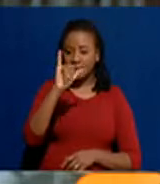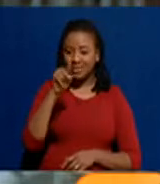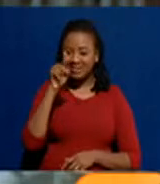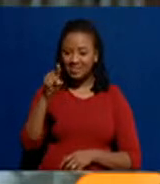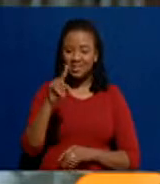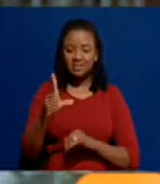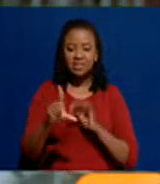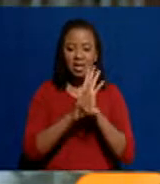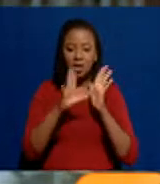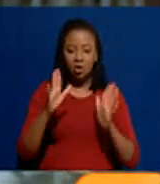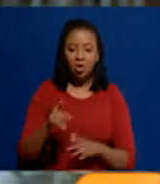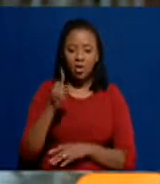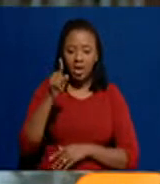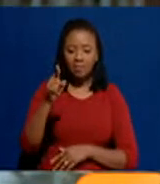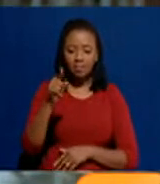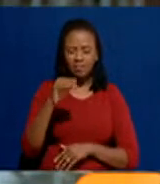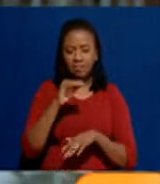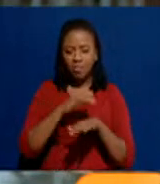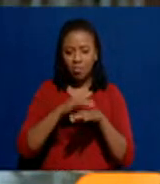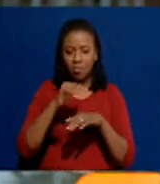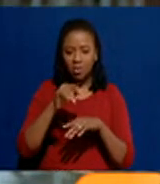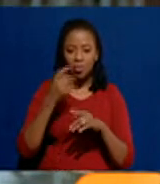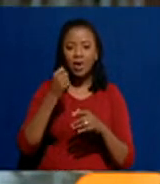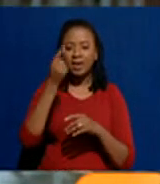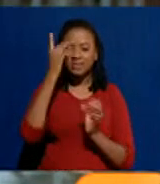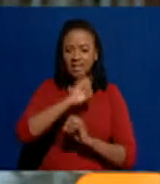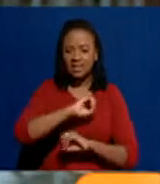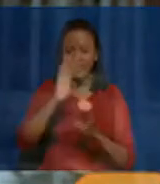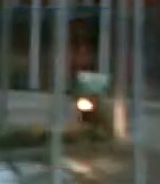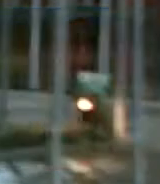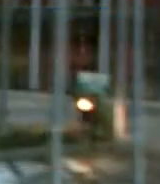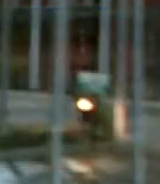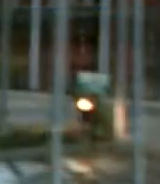lawyer with knowledge of Kenyan law and judicial systems as well.